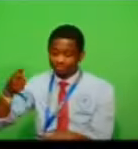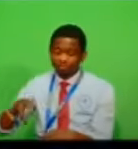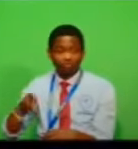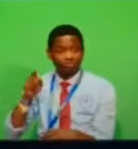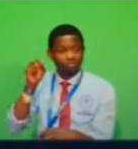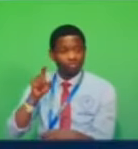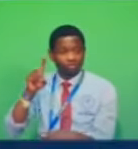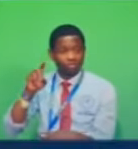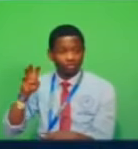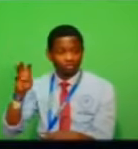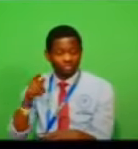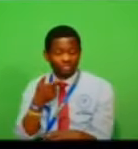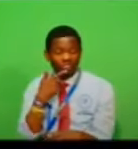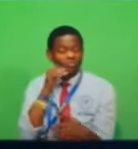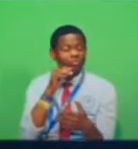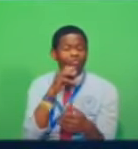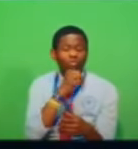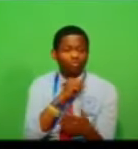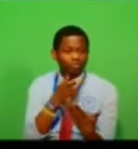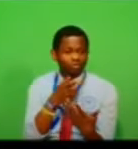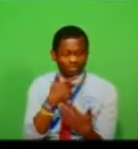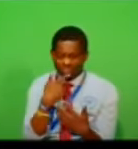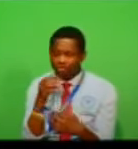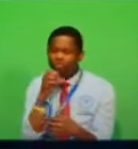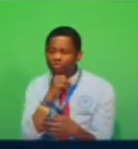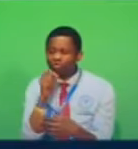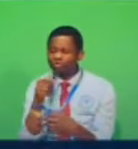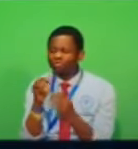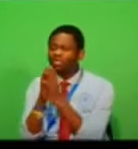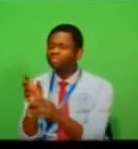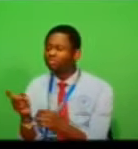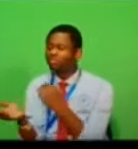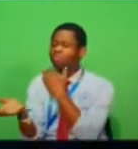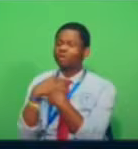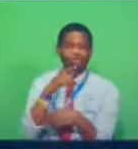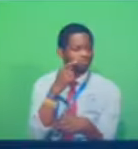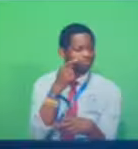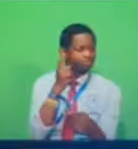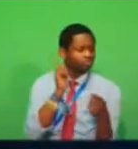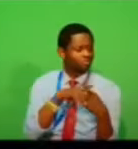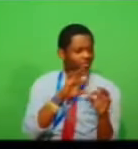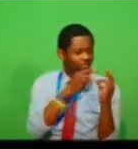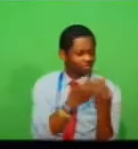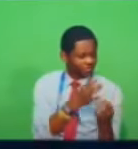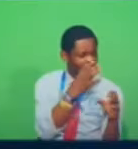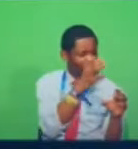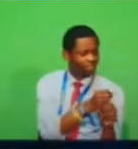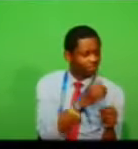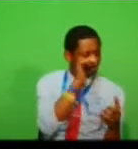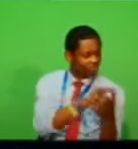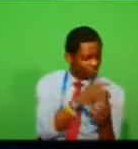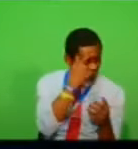that when he was old, he asked his servant that, go back to my family and get a wife for my son.